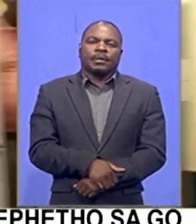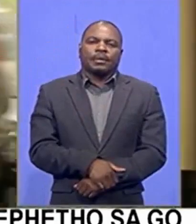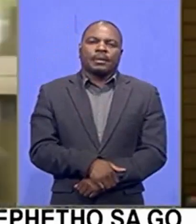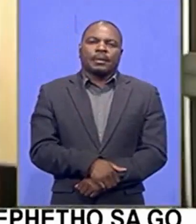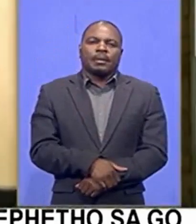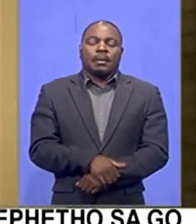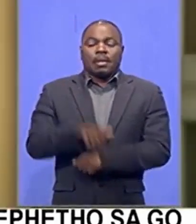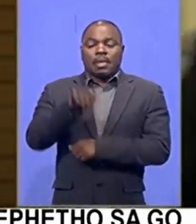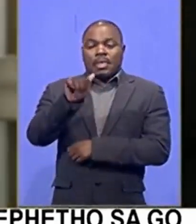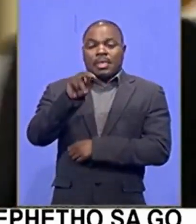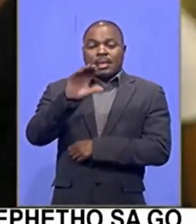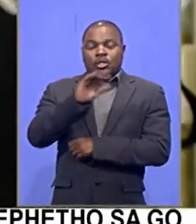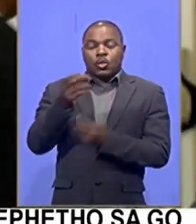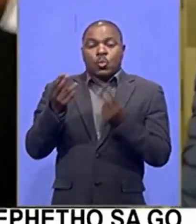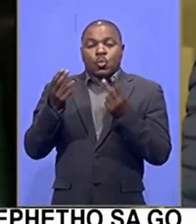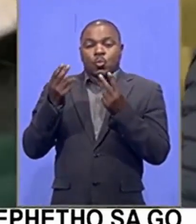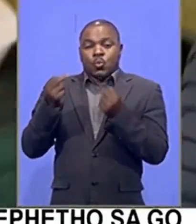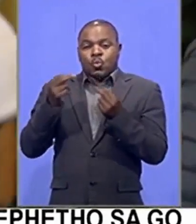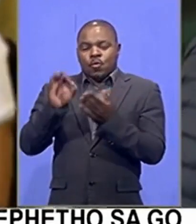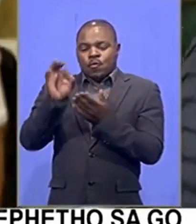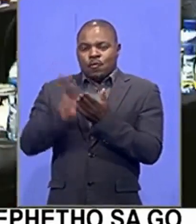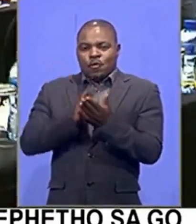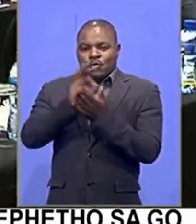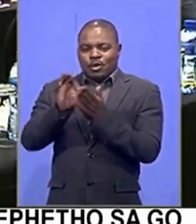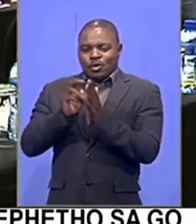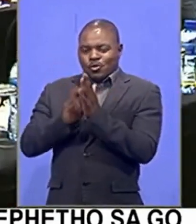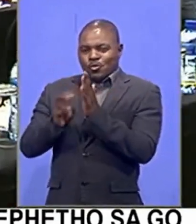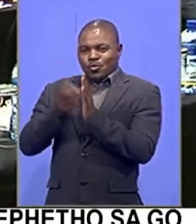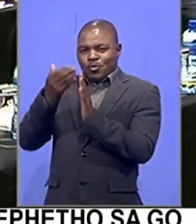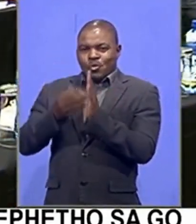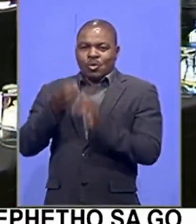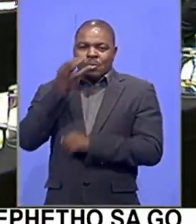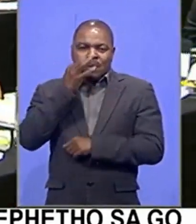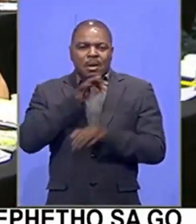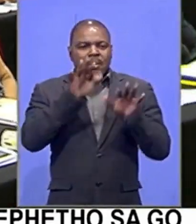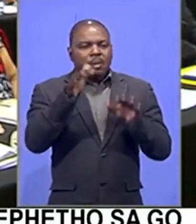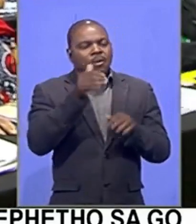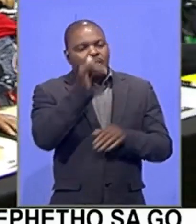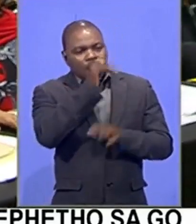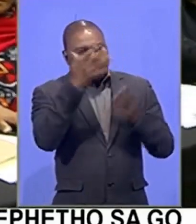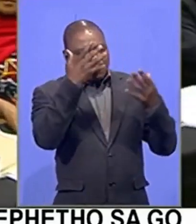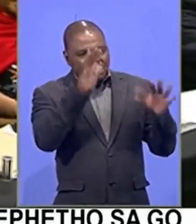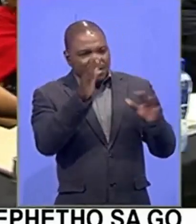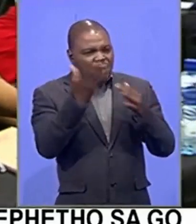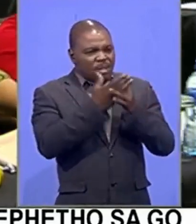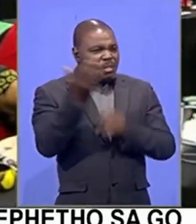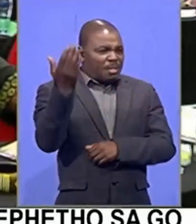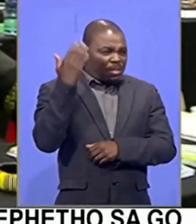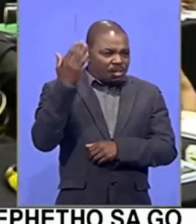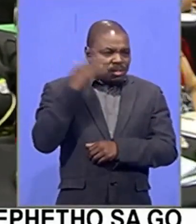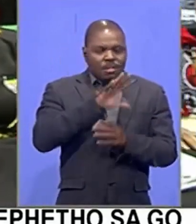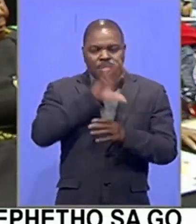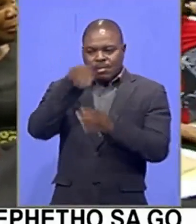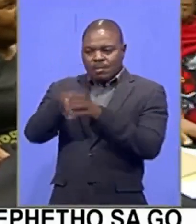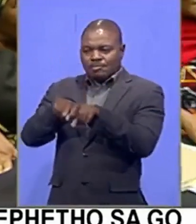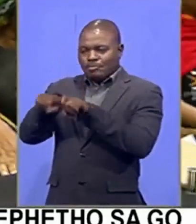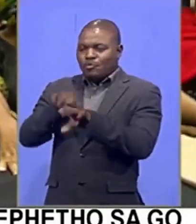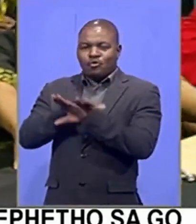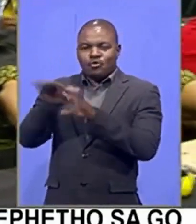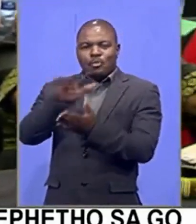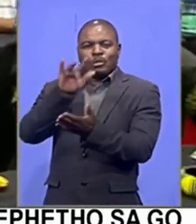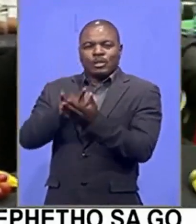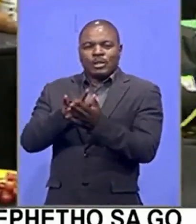Melao ya ANC e meswa ya dikgetho e thibela maloko a nang le rekhoto ya bosenyi go phenkgišetšana maemo a boetapele. Yengeni